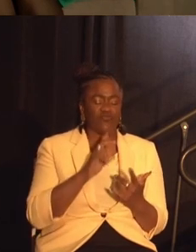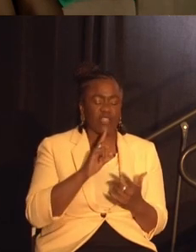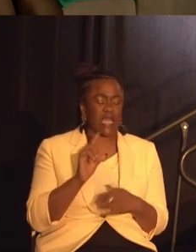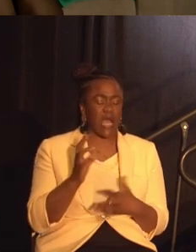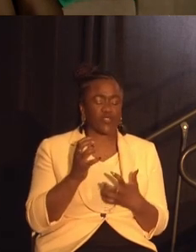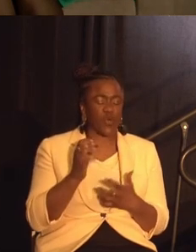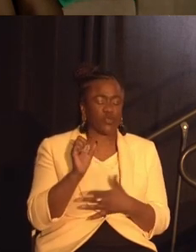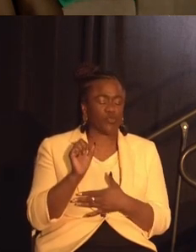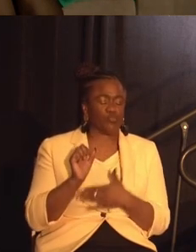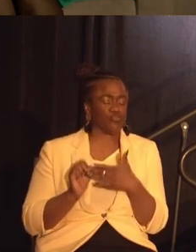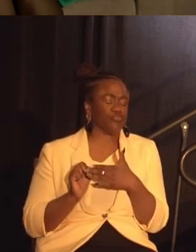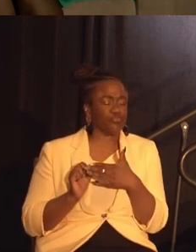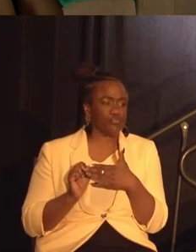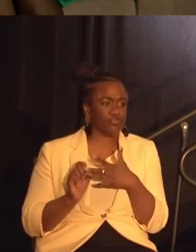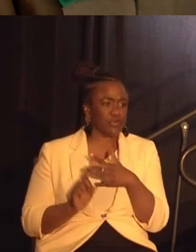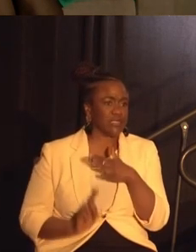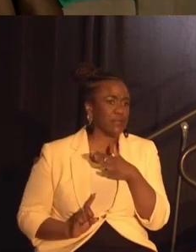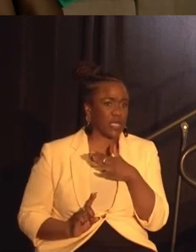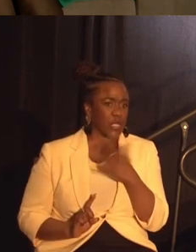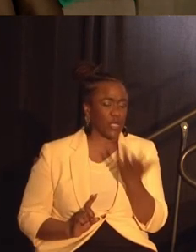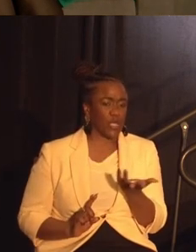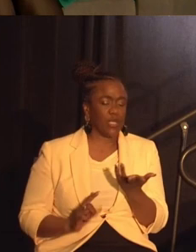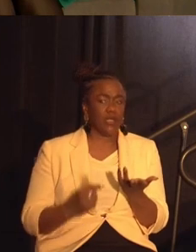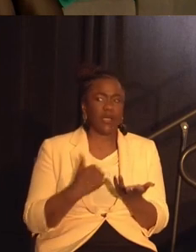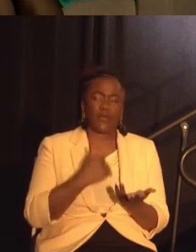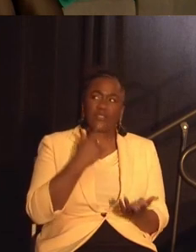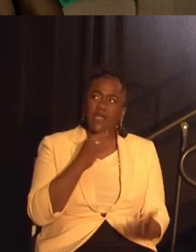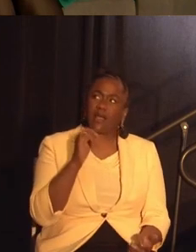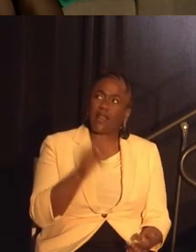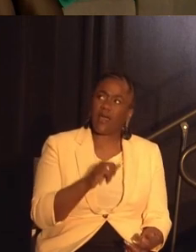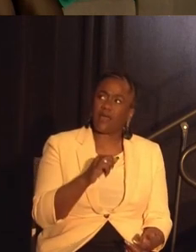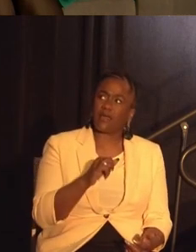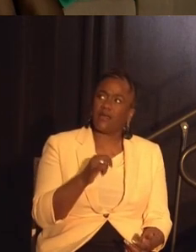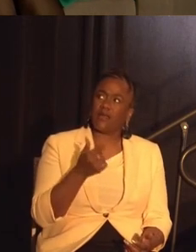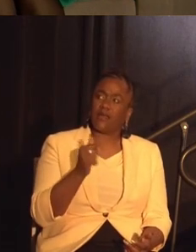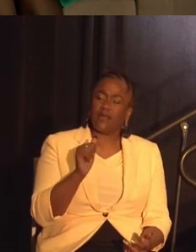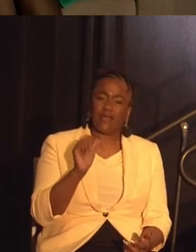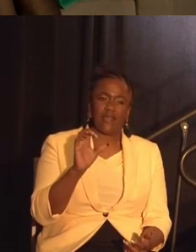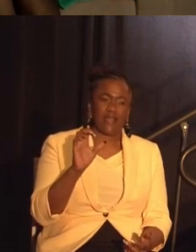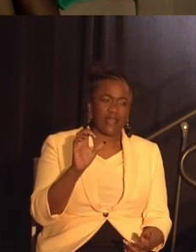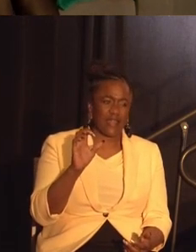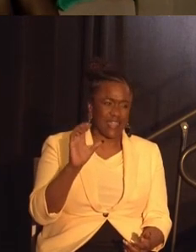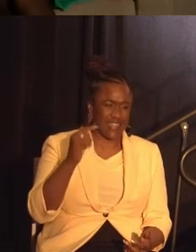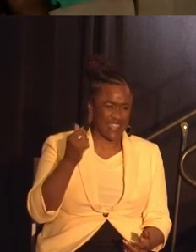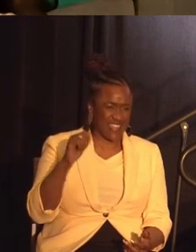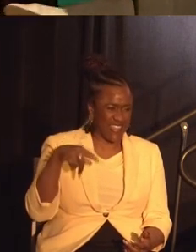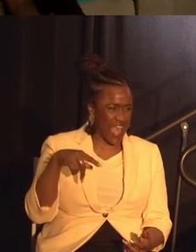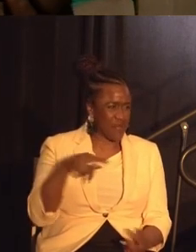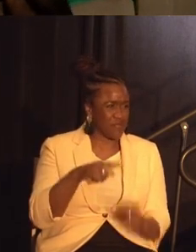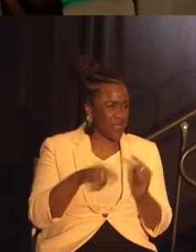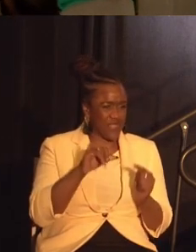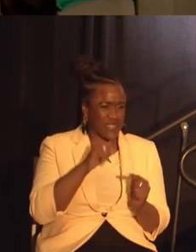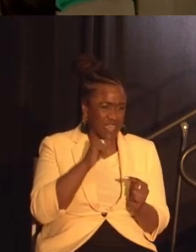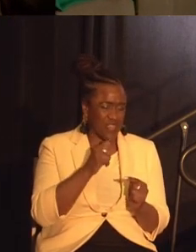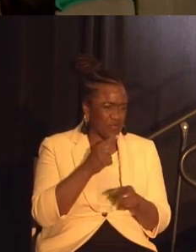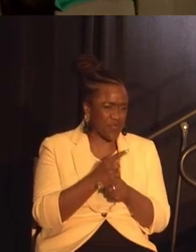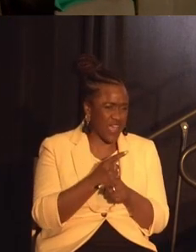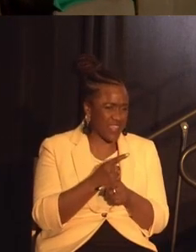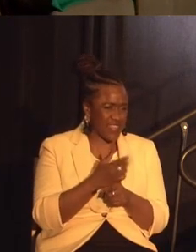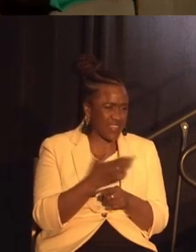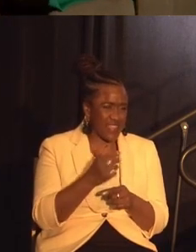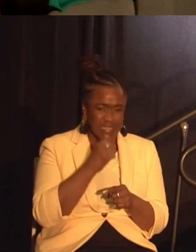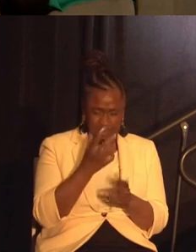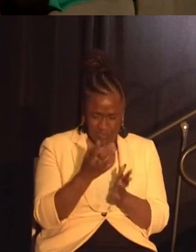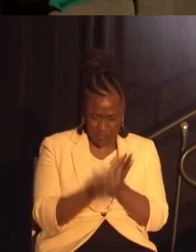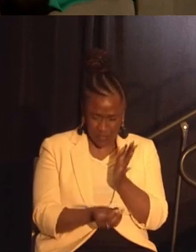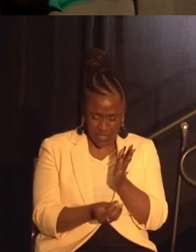disappear. You know, I was going to say like gack, if anyone remembers gack, but that's not at all the right metaphor, because it doesn't